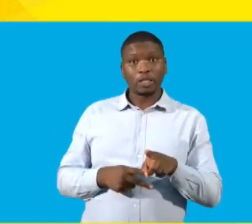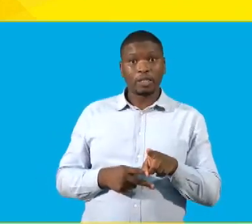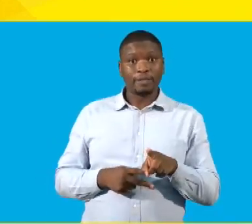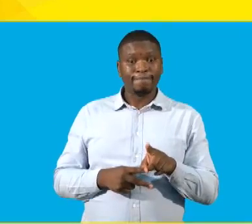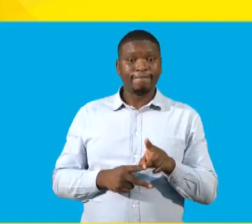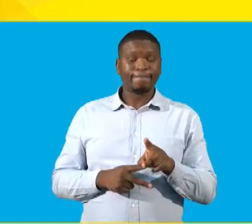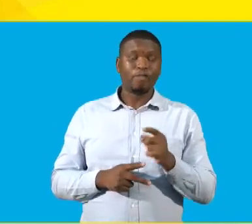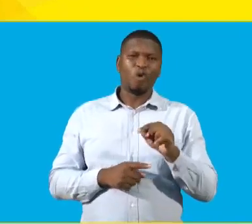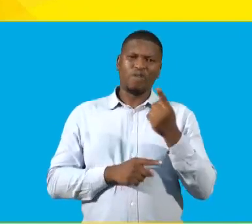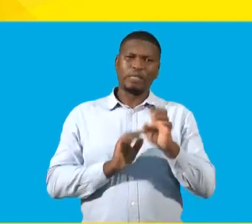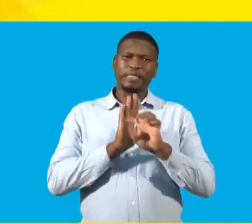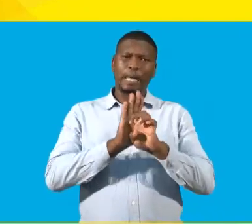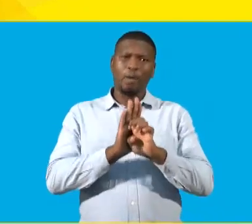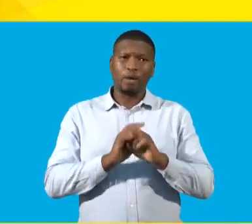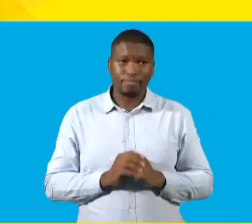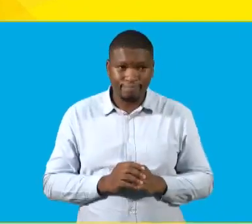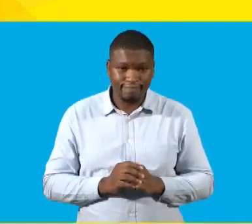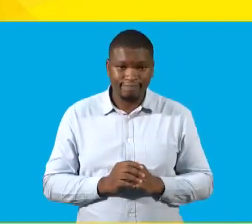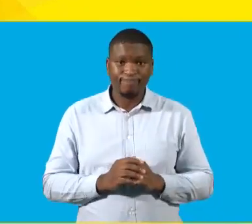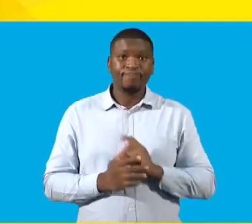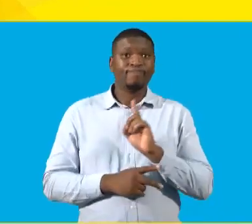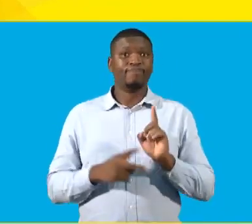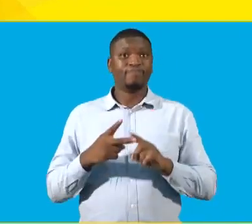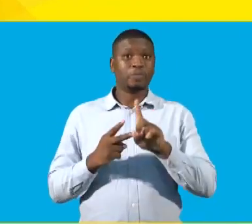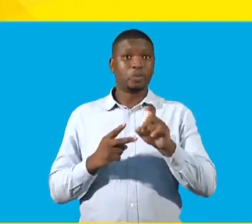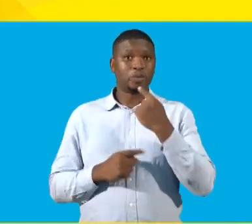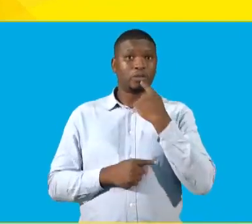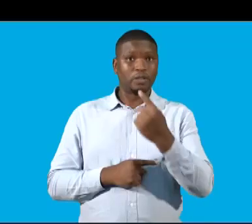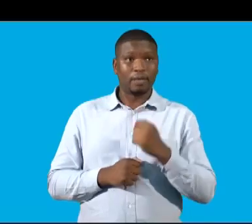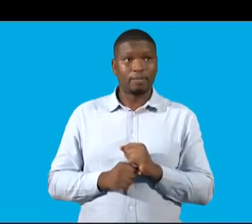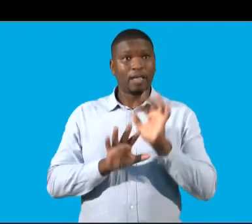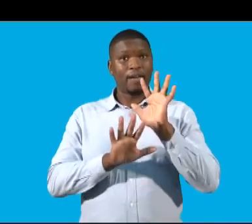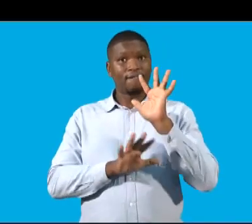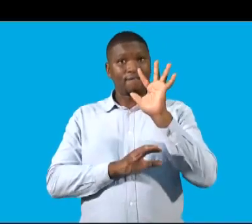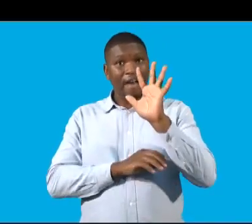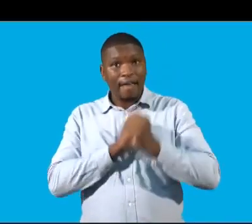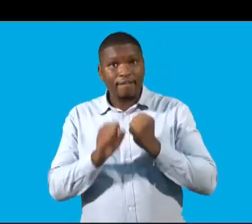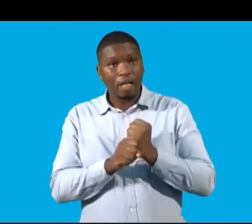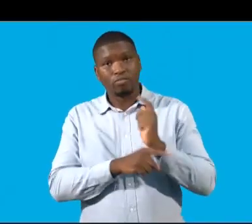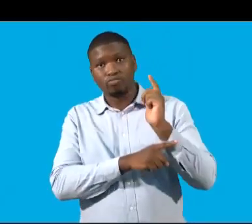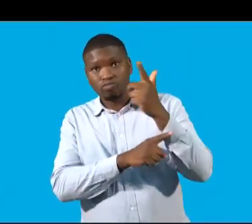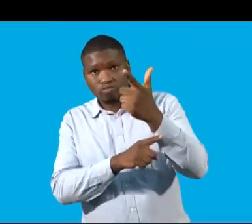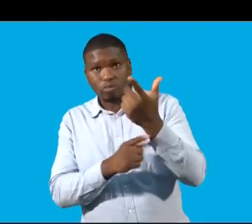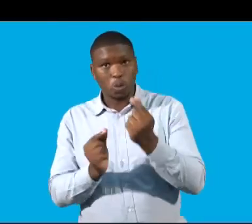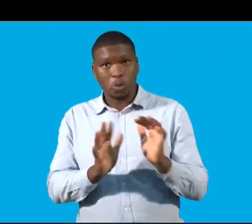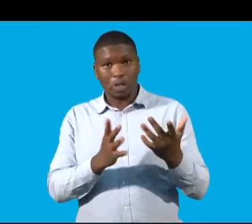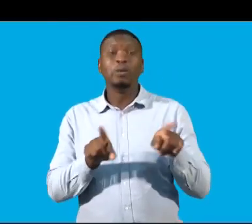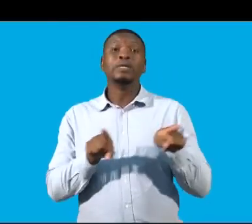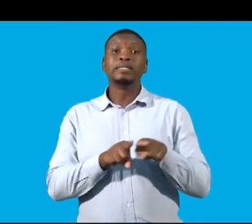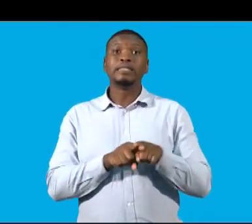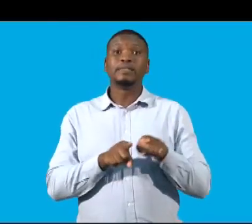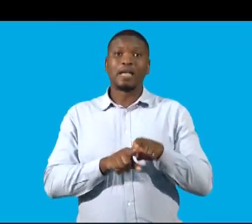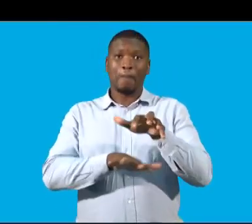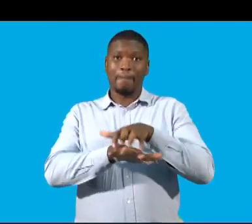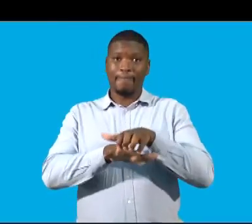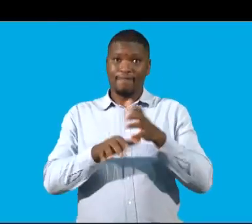sub-question in this first example. The next sub-question there says, after 5 years, so we're still working with that